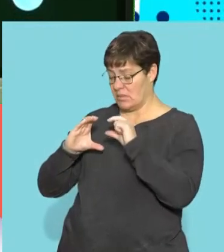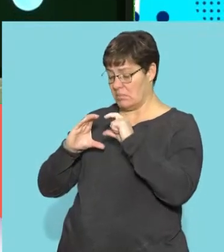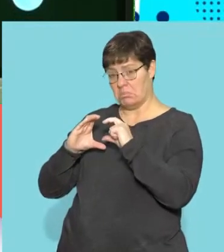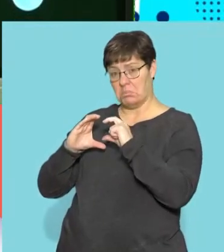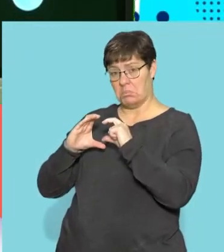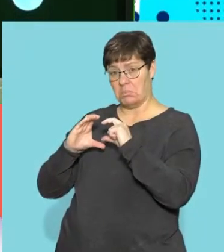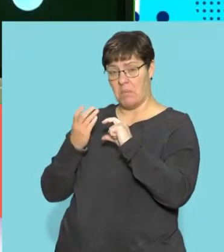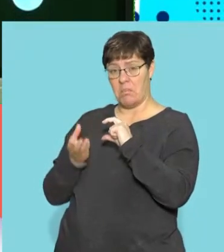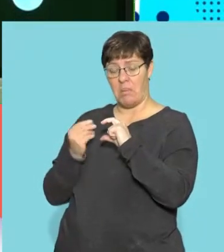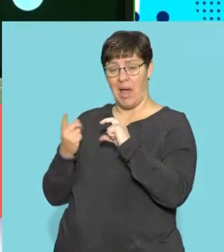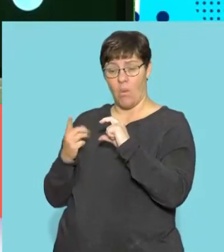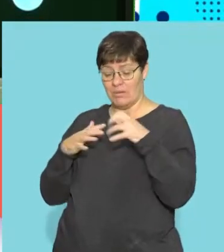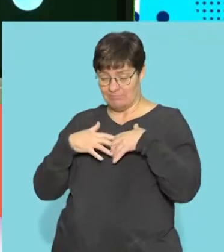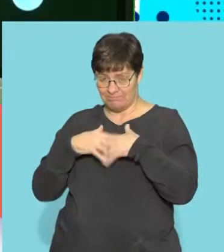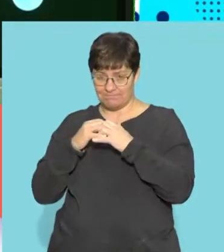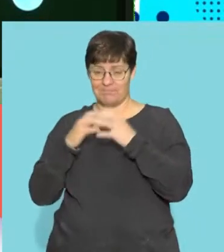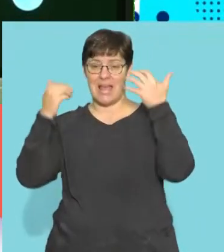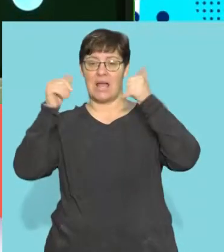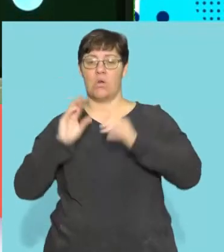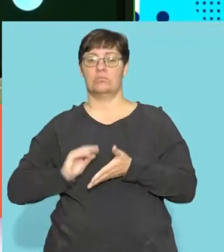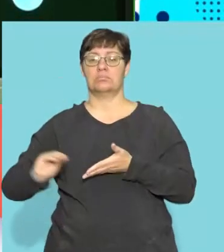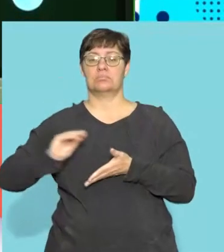657,000 and other hundreds there.